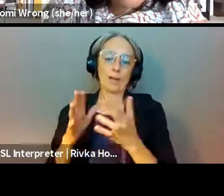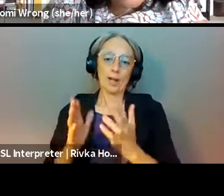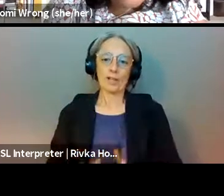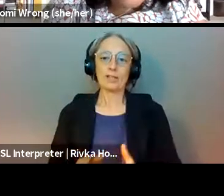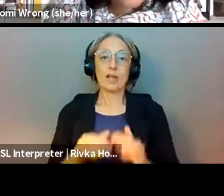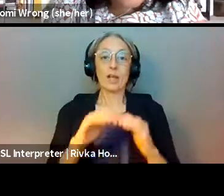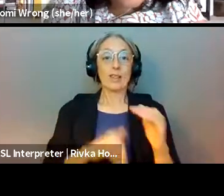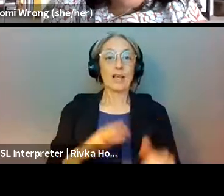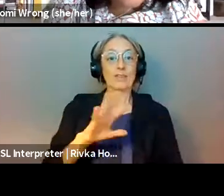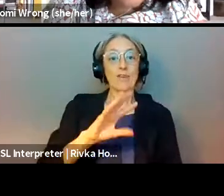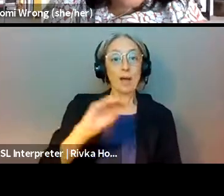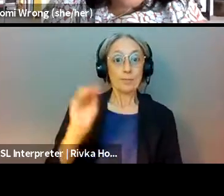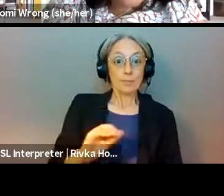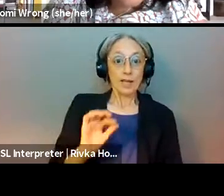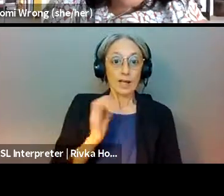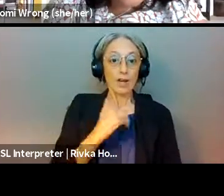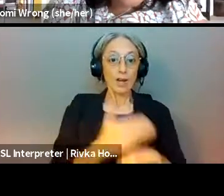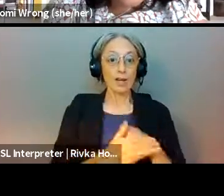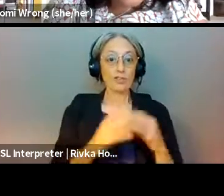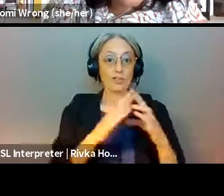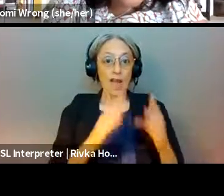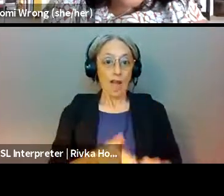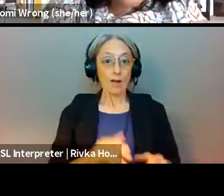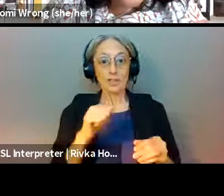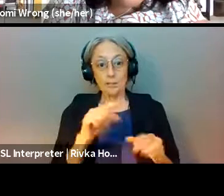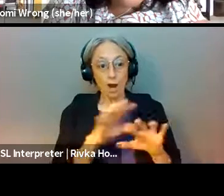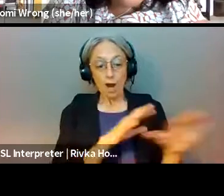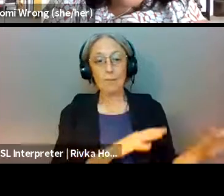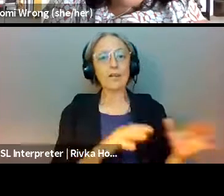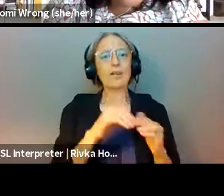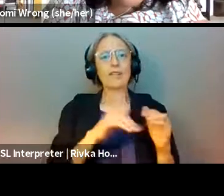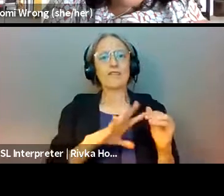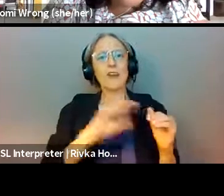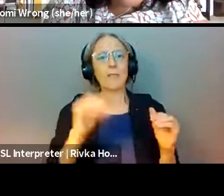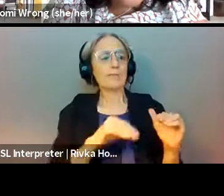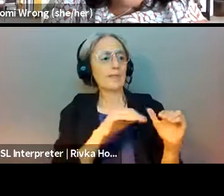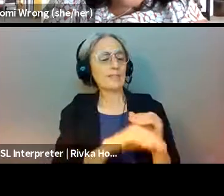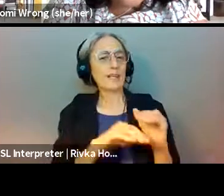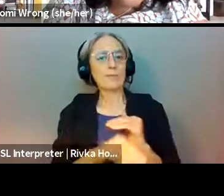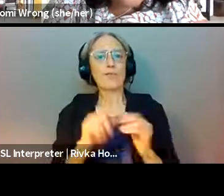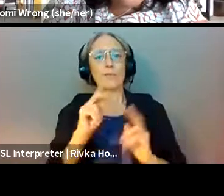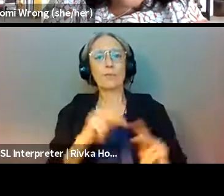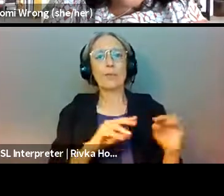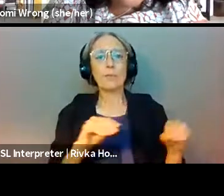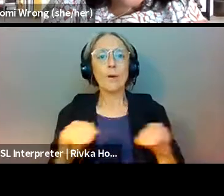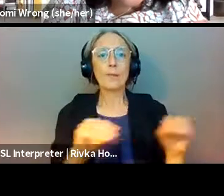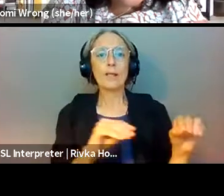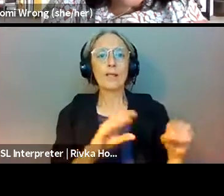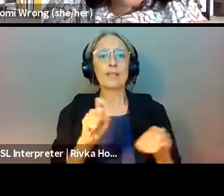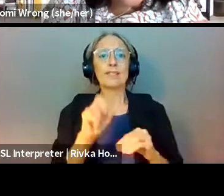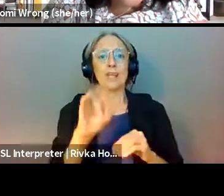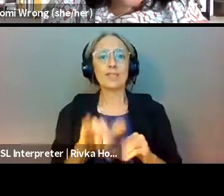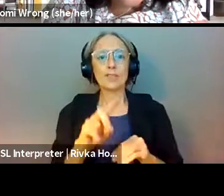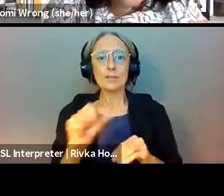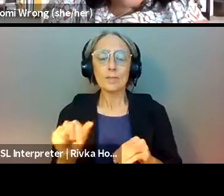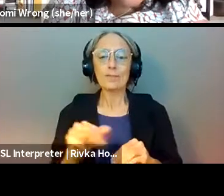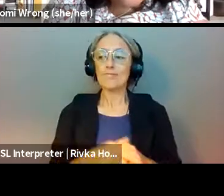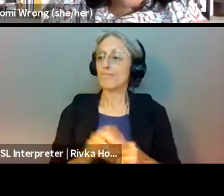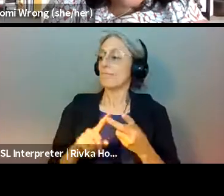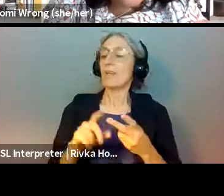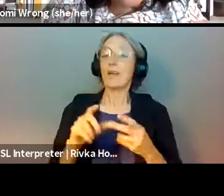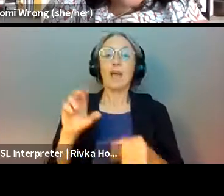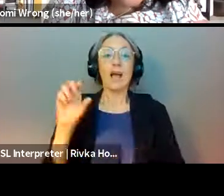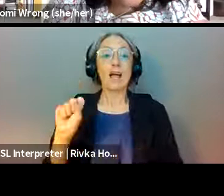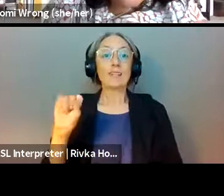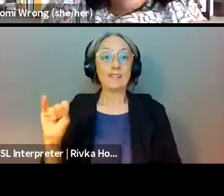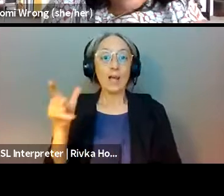nation's housing is accessible to people with mobility and sensory-related disabilities. No one on SSI can afford